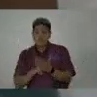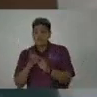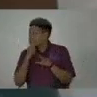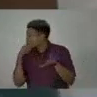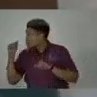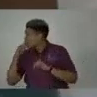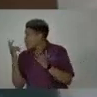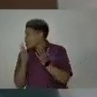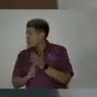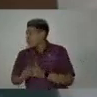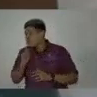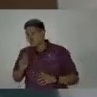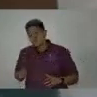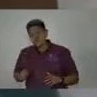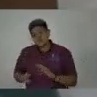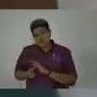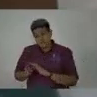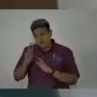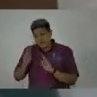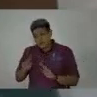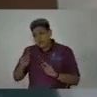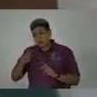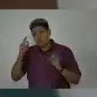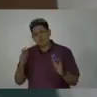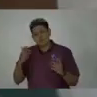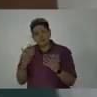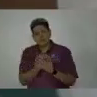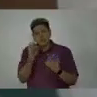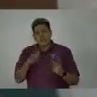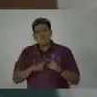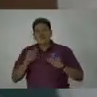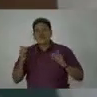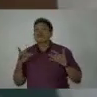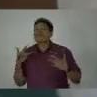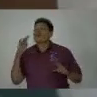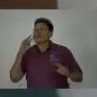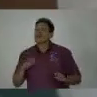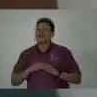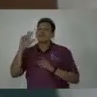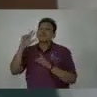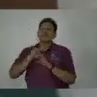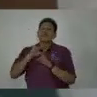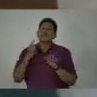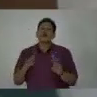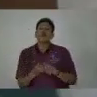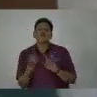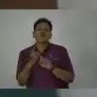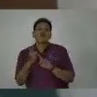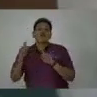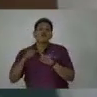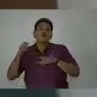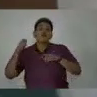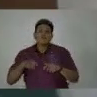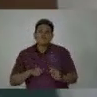to apply for judicial review must be made promptly and in any event within 3 months from the date when the grounds for